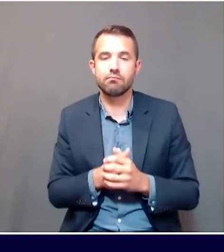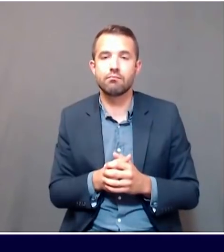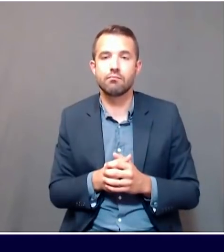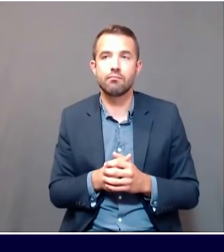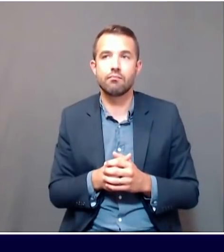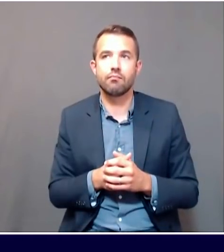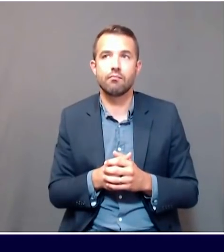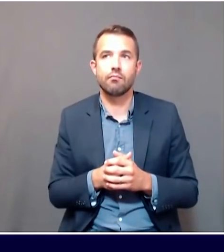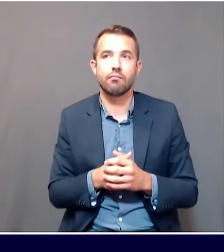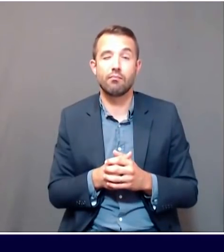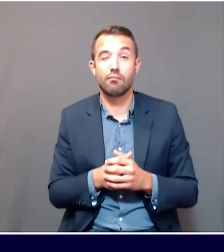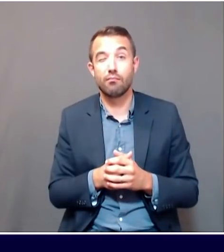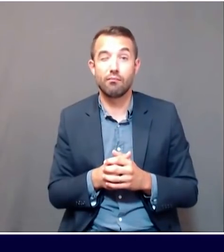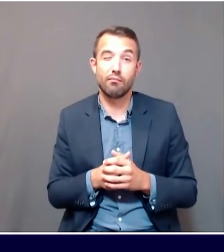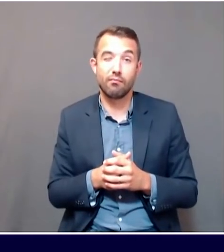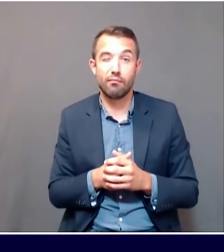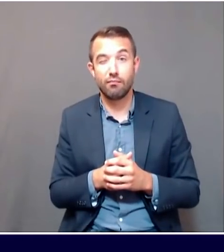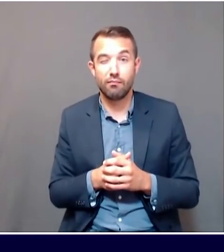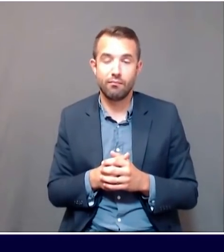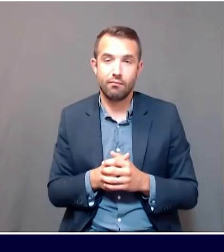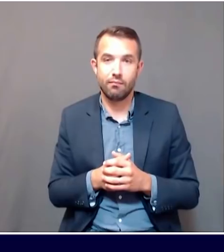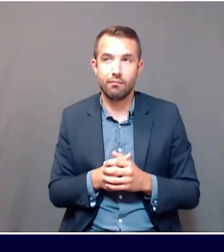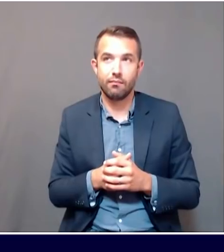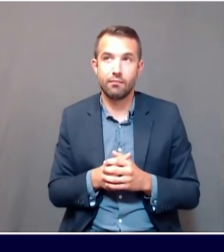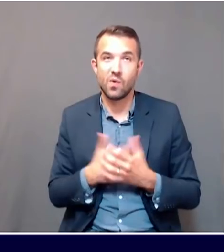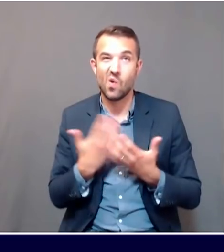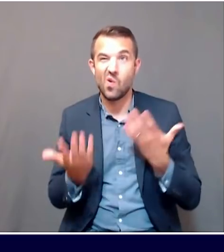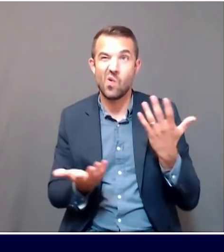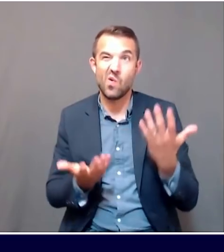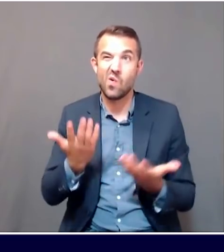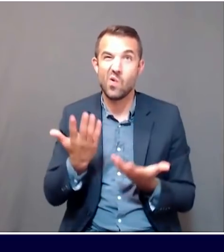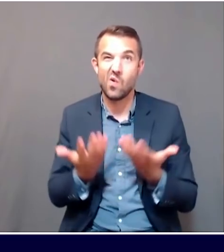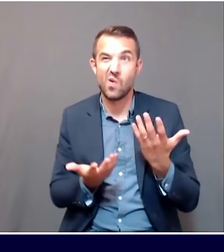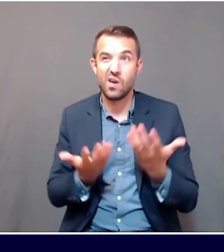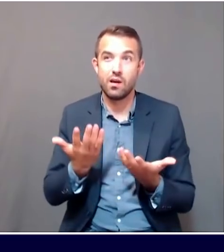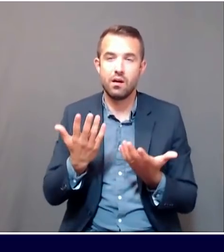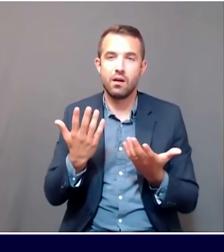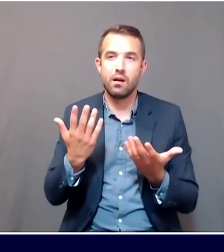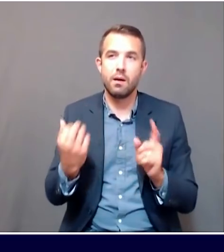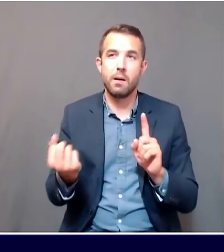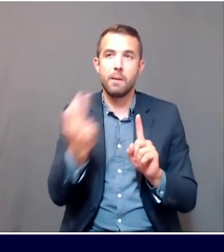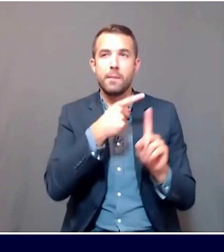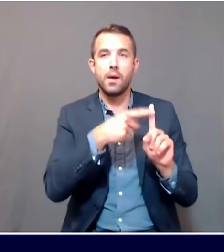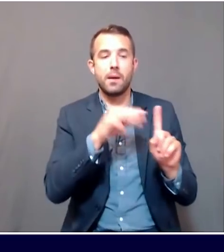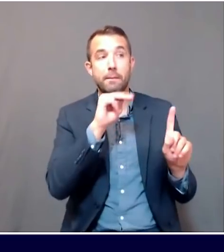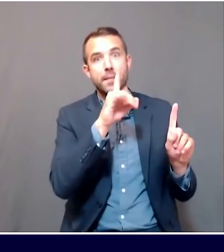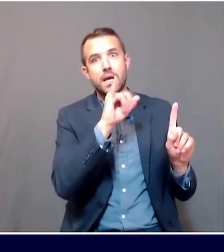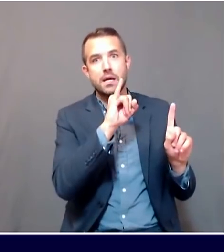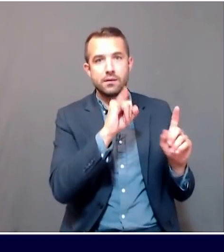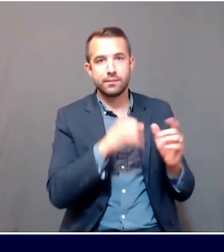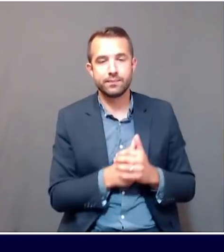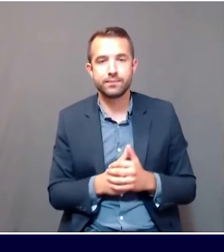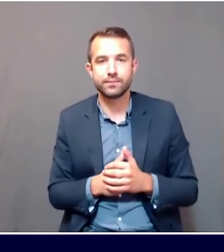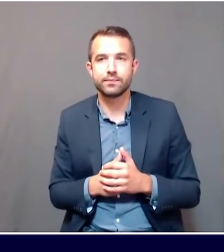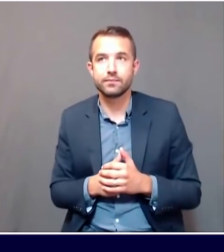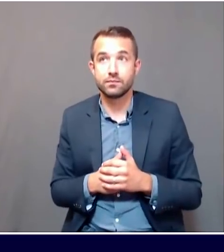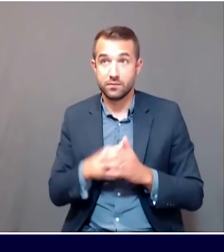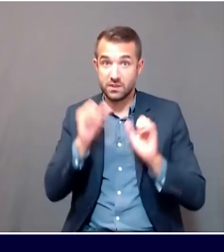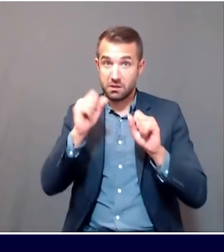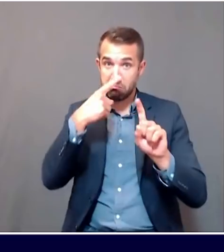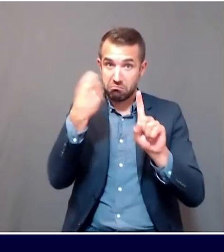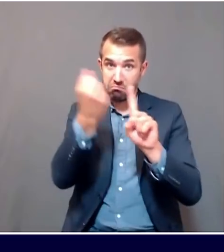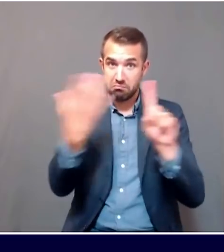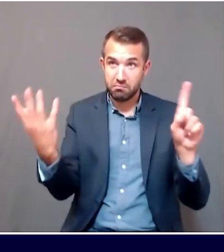additionally, just back on the subject of MDI, do you think you could provide a little bit more detail about exactly what kind of